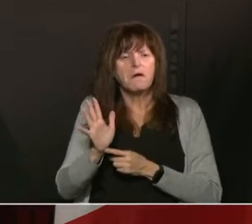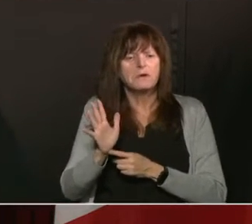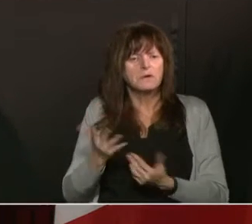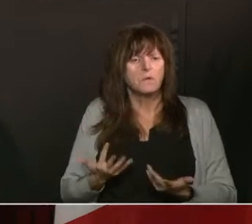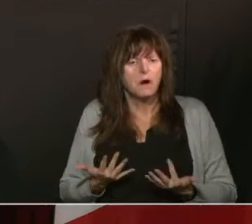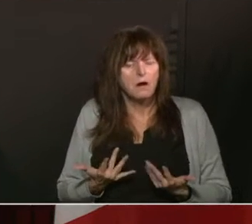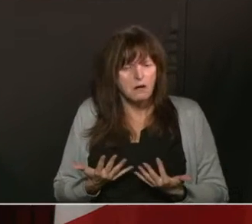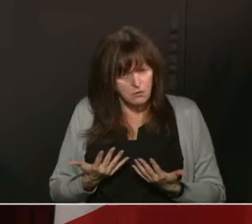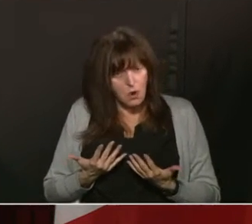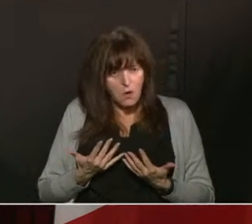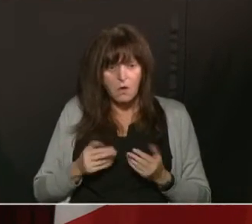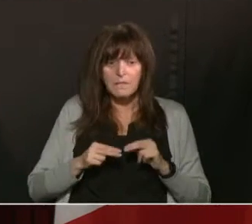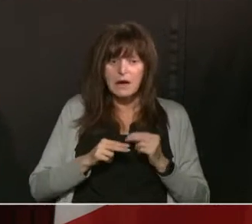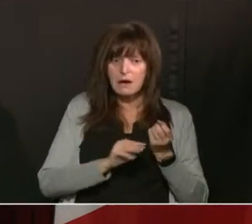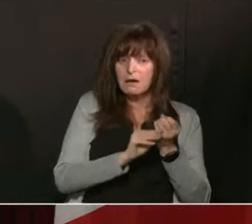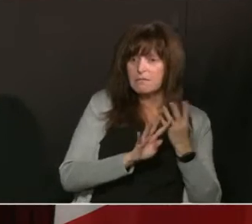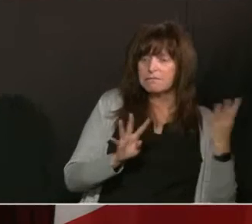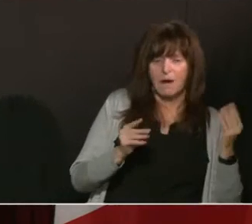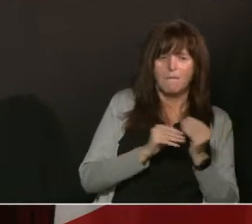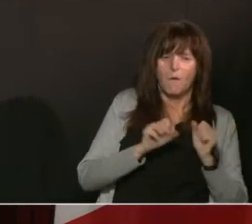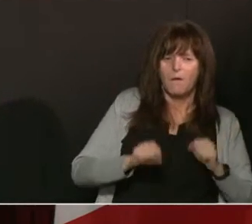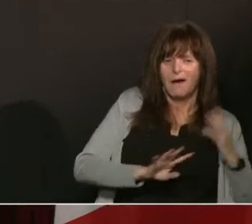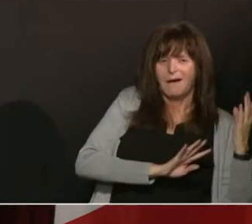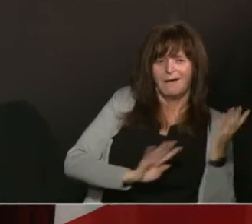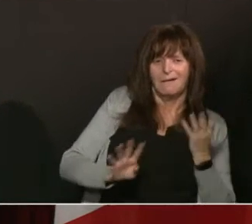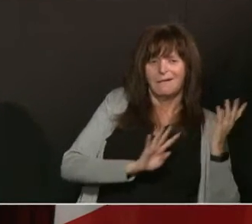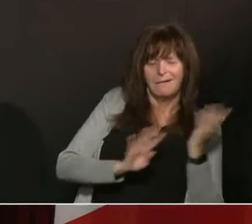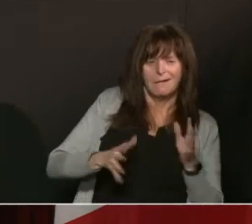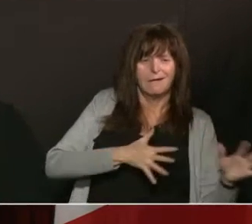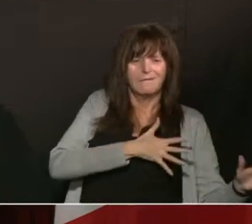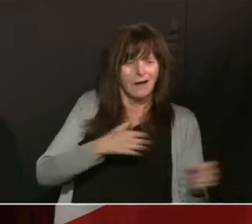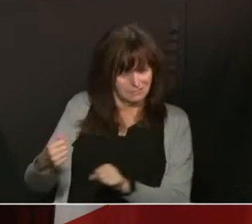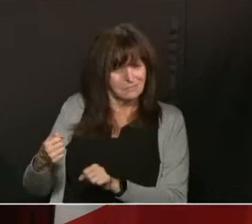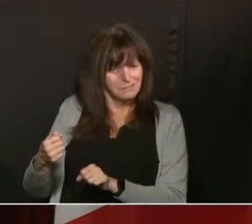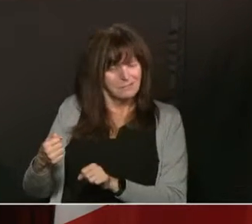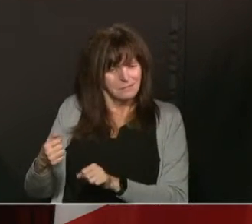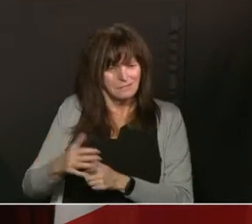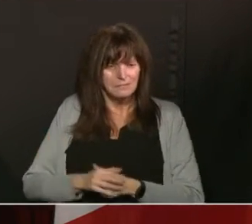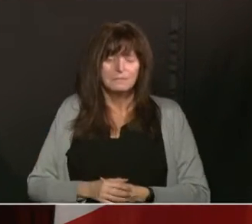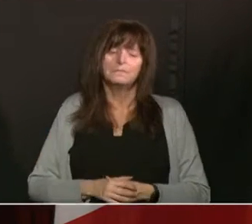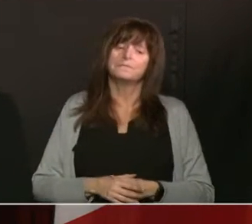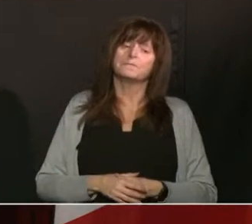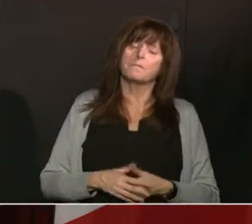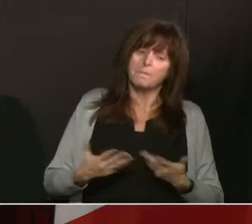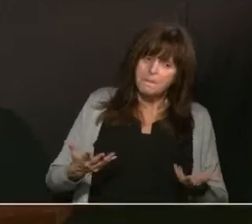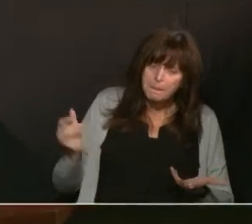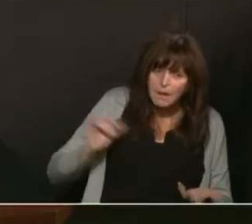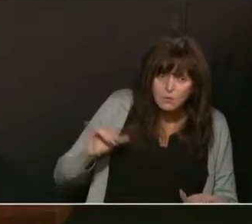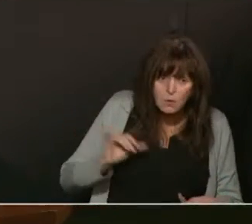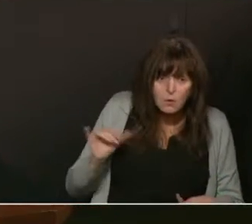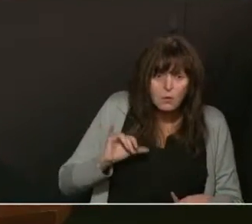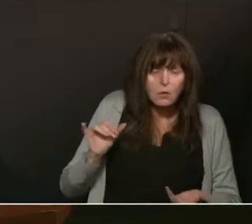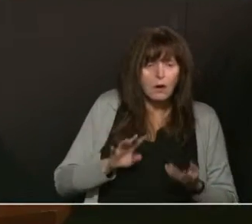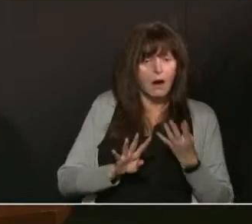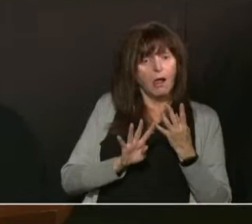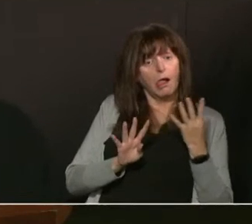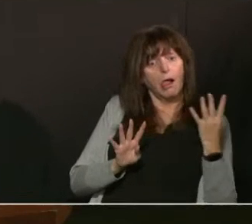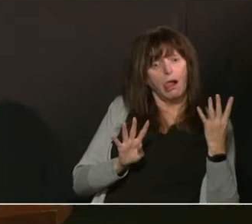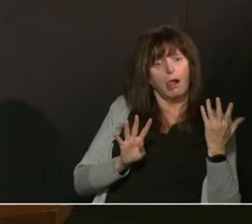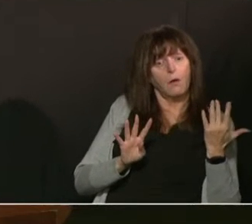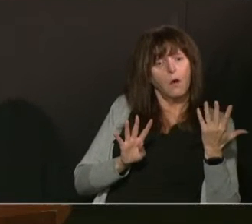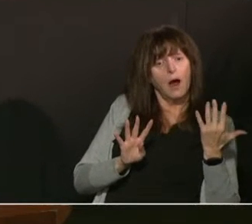efficiencies and minimize contact time for individuals in the community going to community clinics. Follow up.